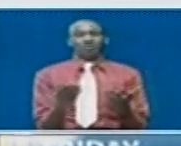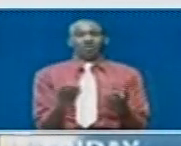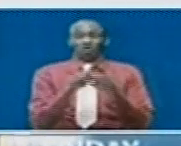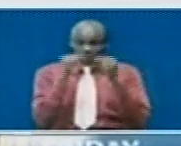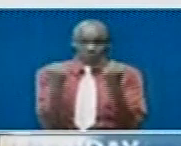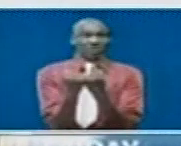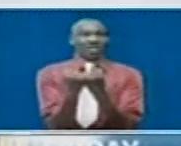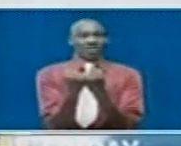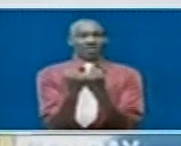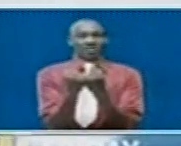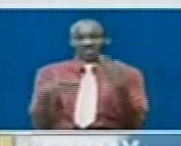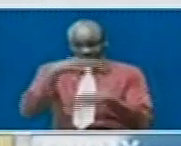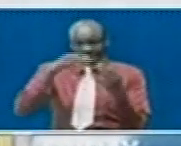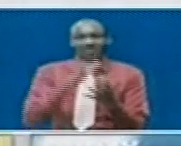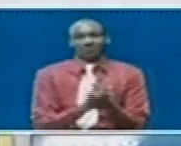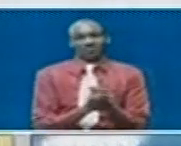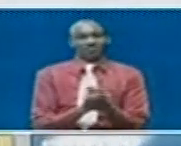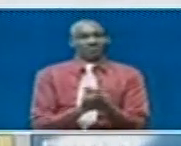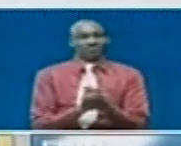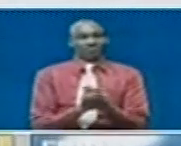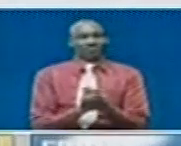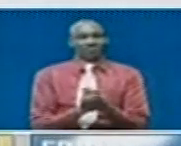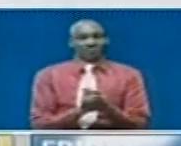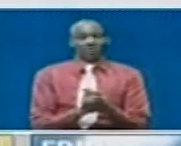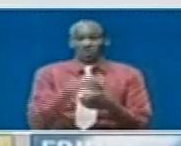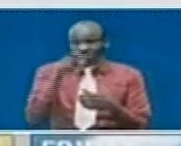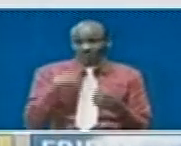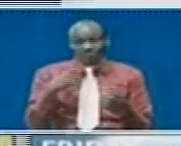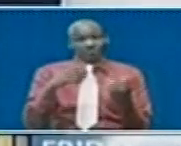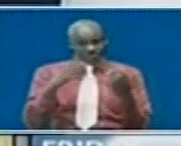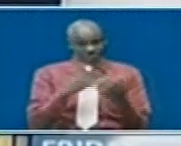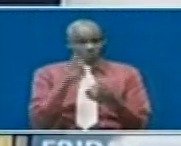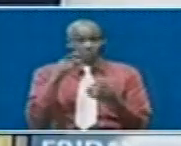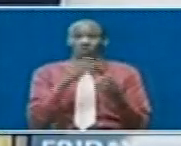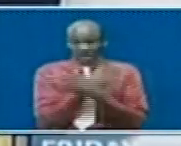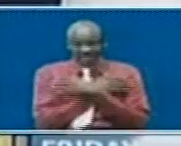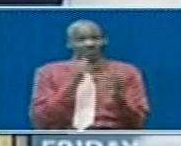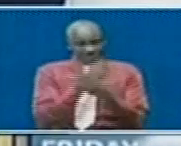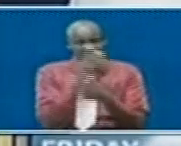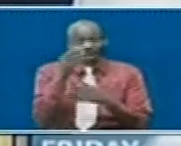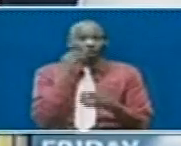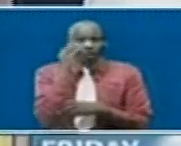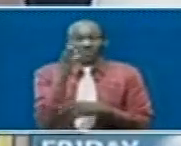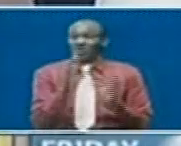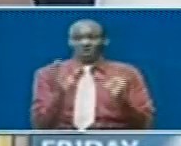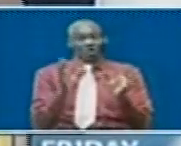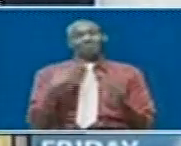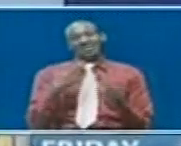socially interactive, I guess. Socially interactive. Have you gotten more friends because of that show? No. I still have my same